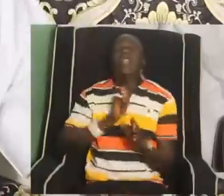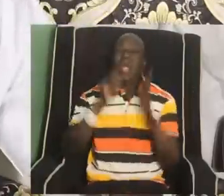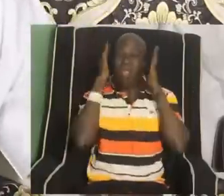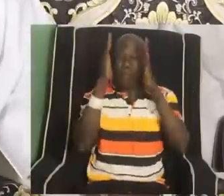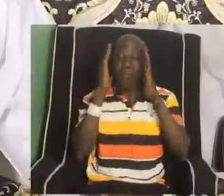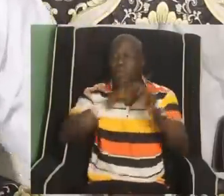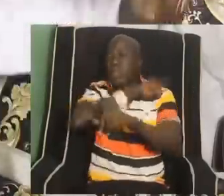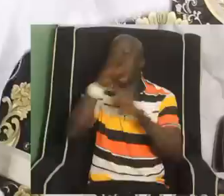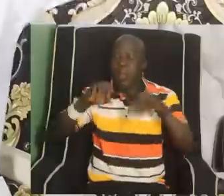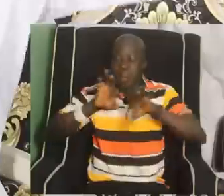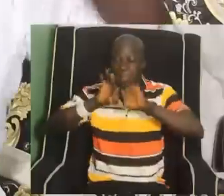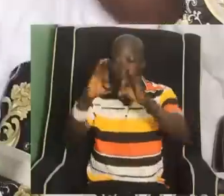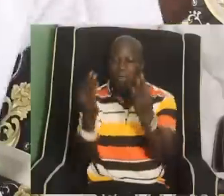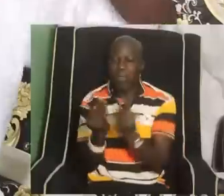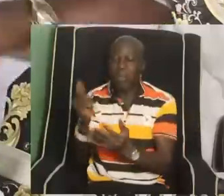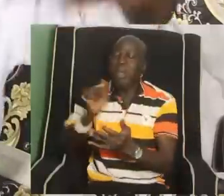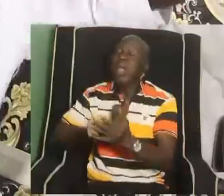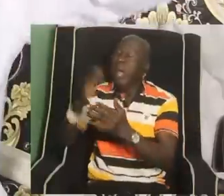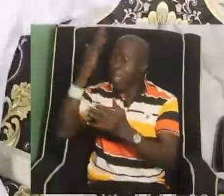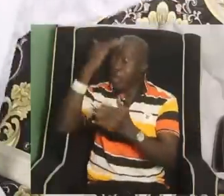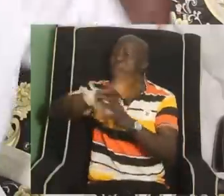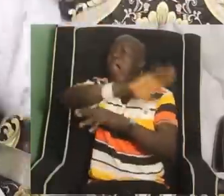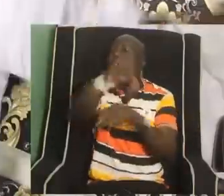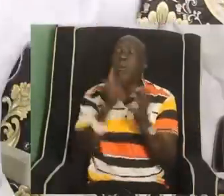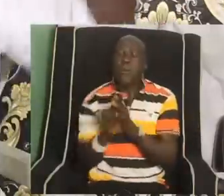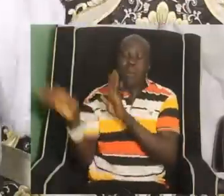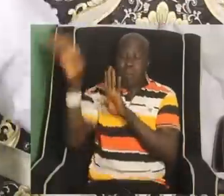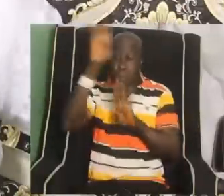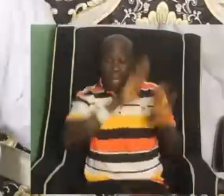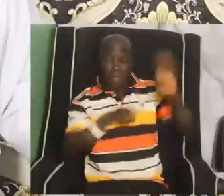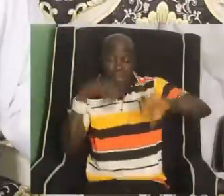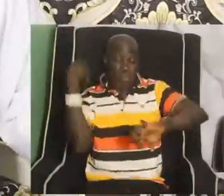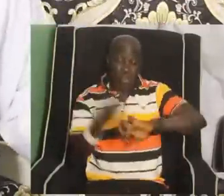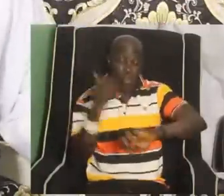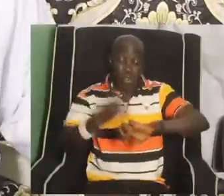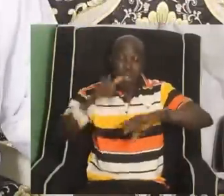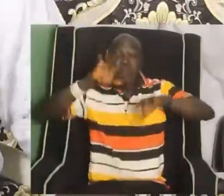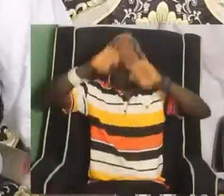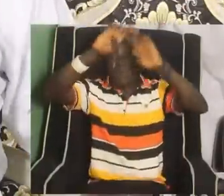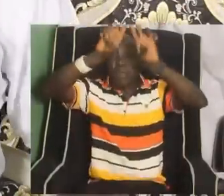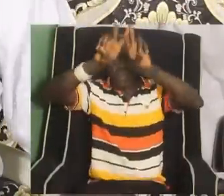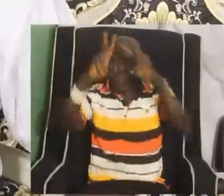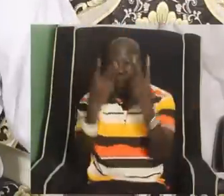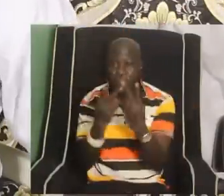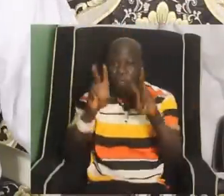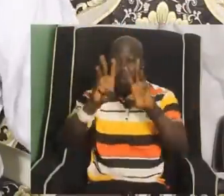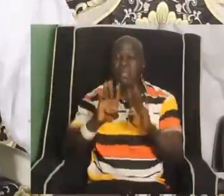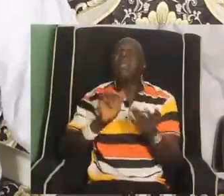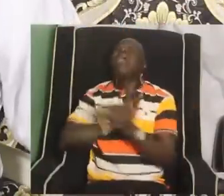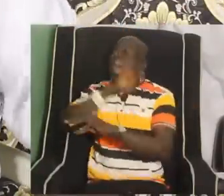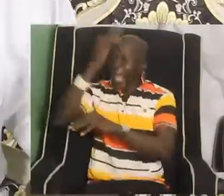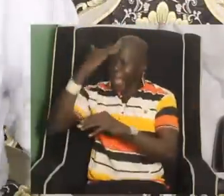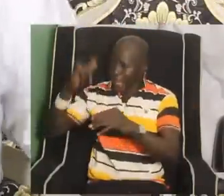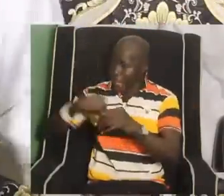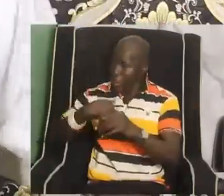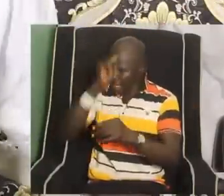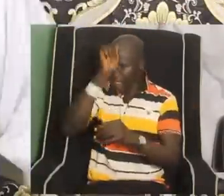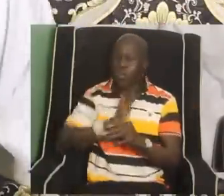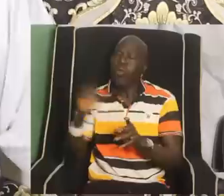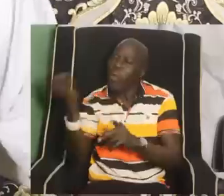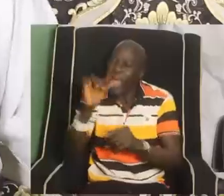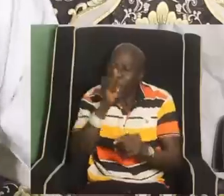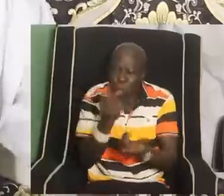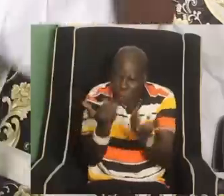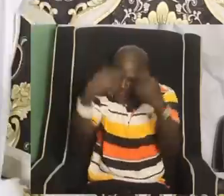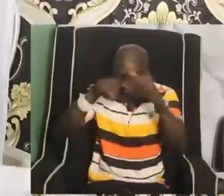battle raging with my family. Èmi mo mọ bọ́gun Olúwa ṣe lẹ́tọ́. I'm the one that know how the battle from your township is. Èmi ni mo mọ ibi tí mo ti ń bọ̀. I'm the one that know